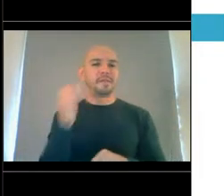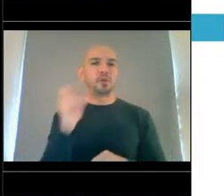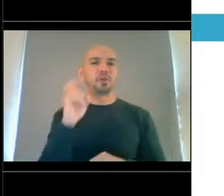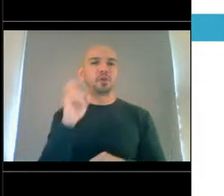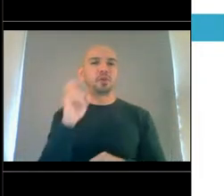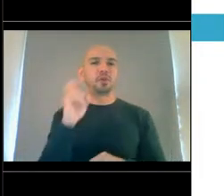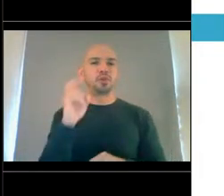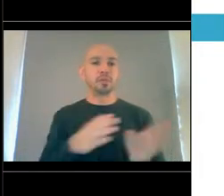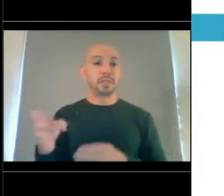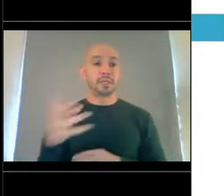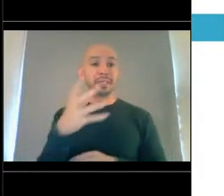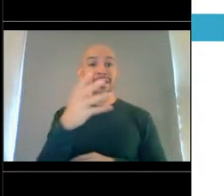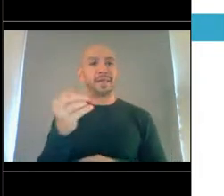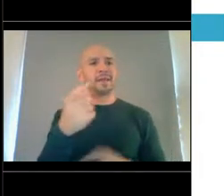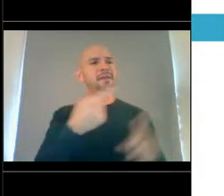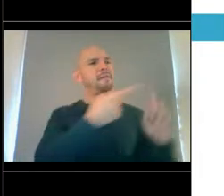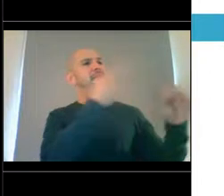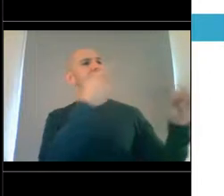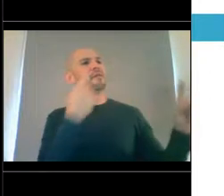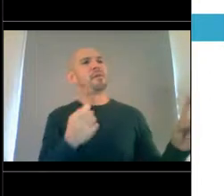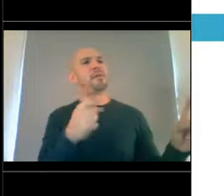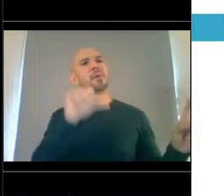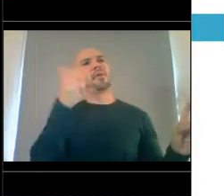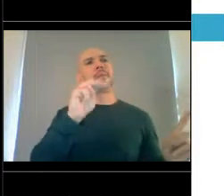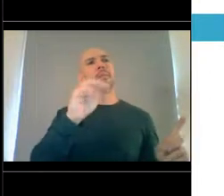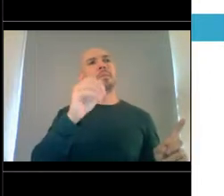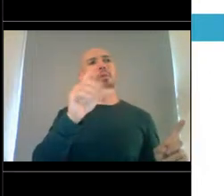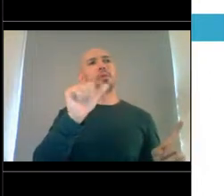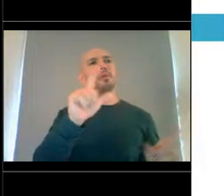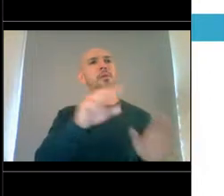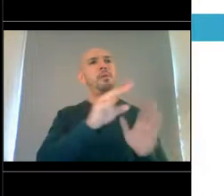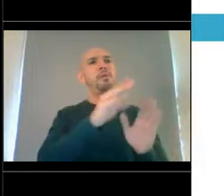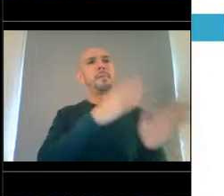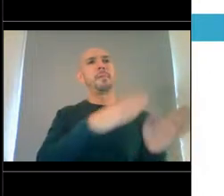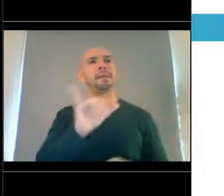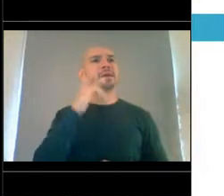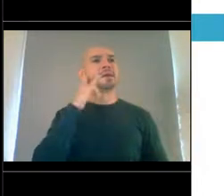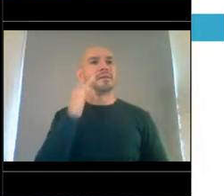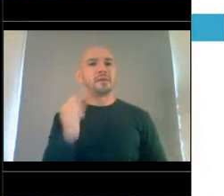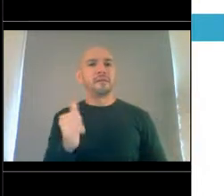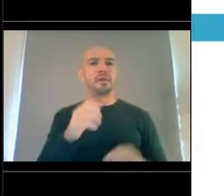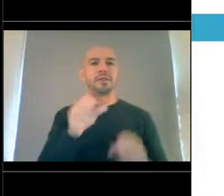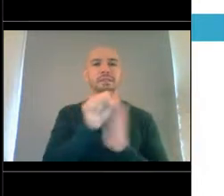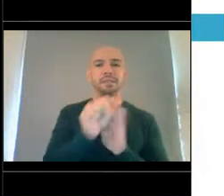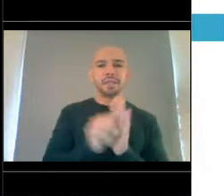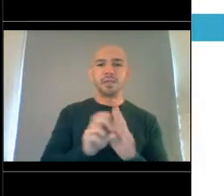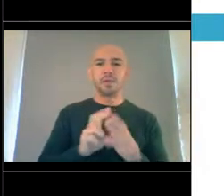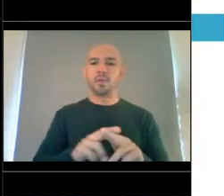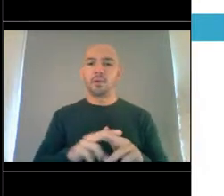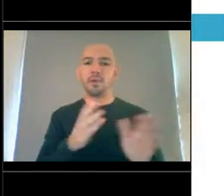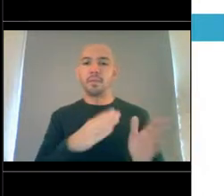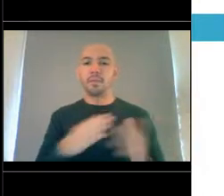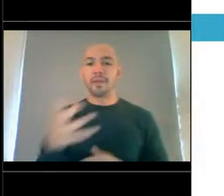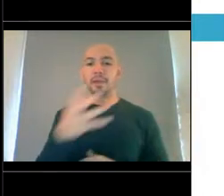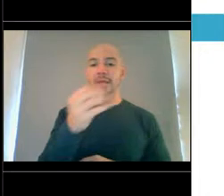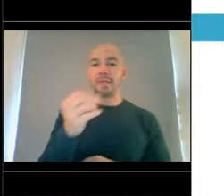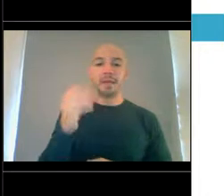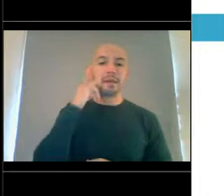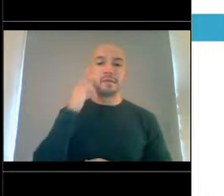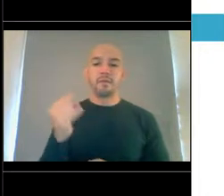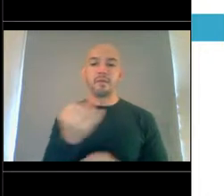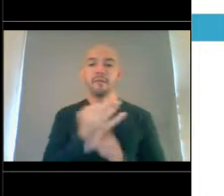plan and it draws from other modal plans such as the california state rail plan and the california free mobility